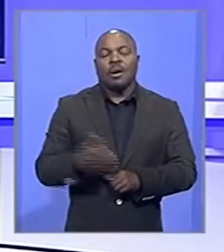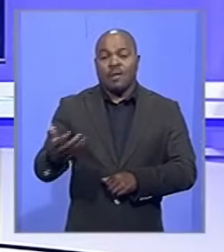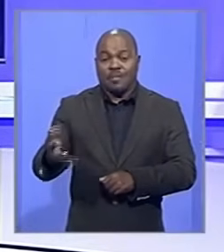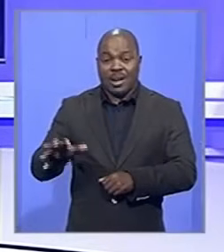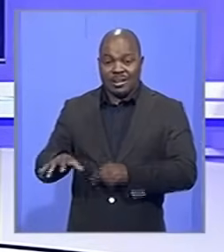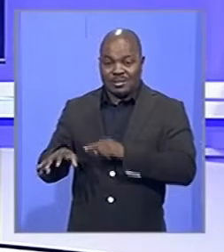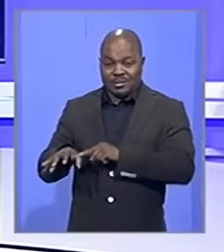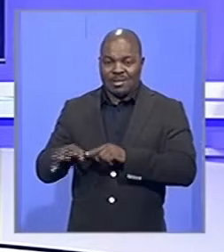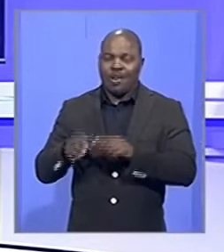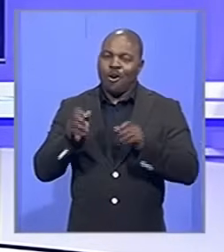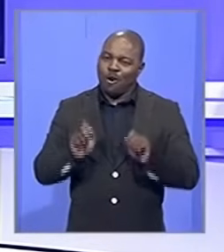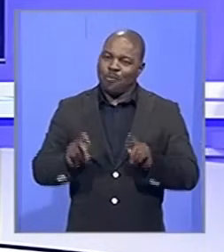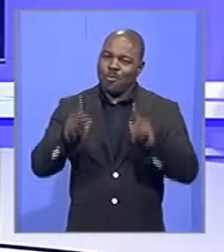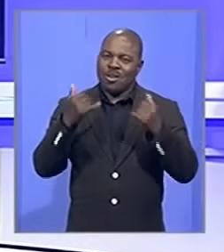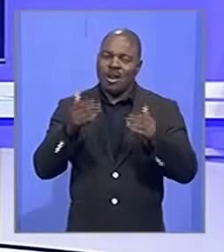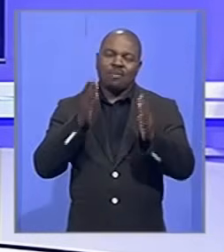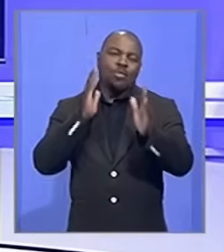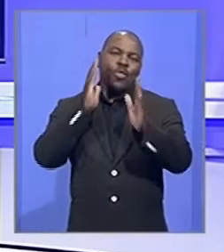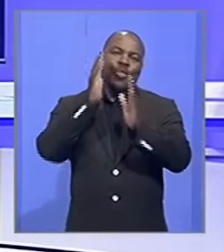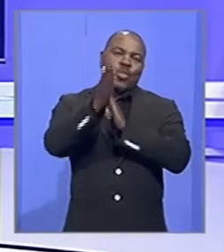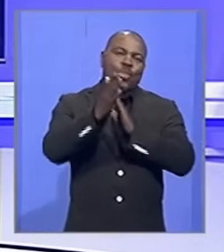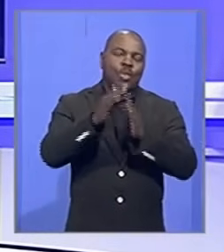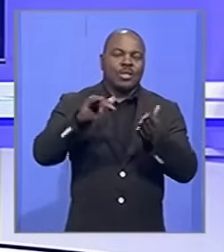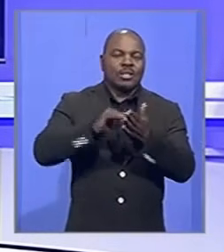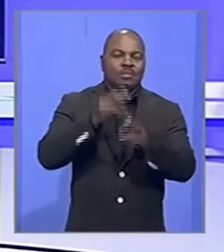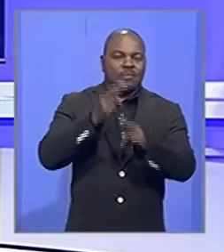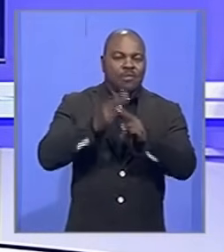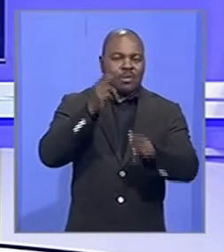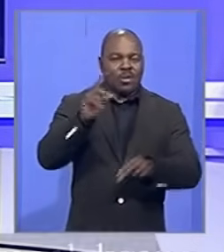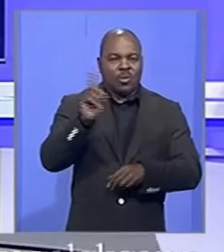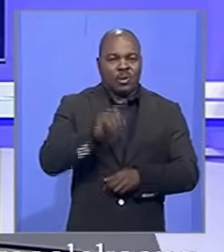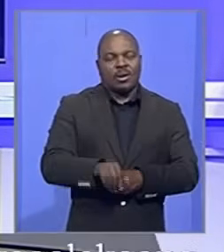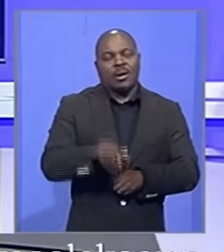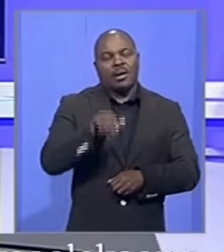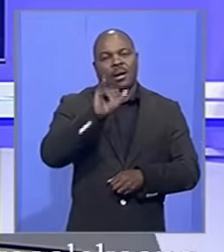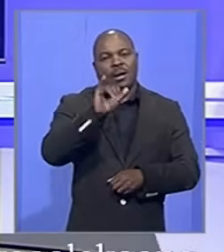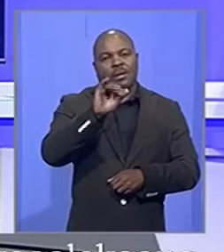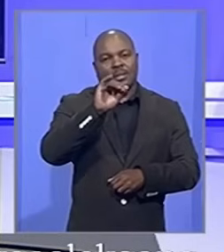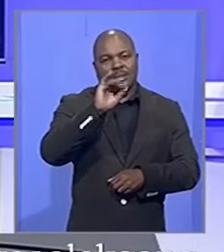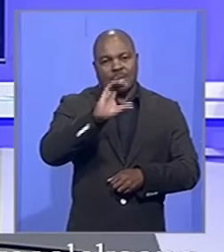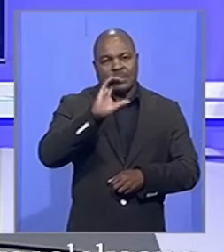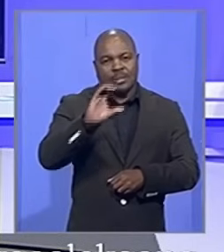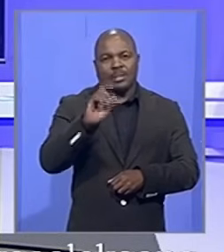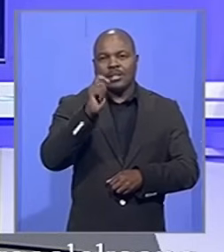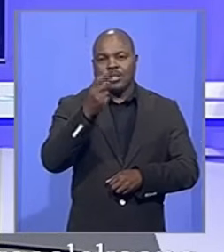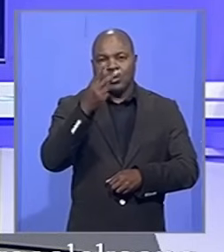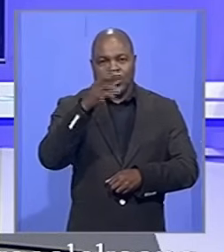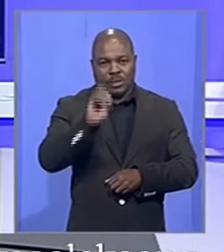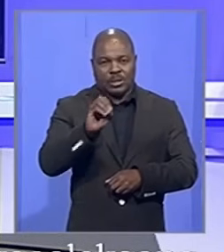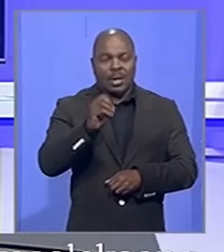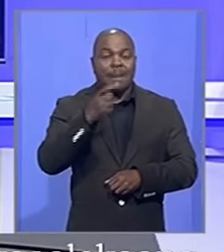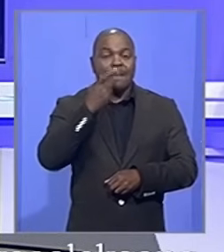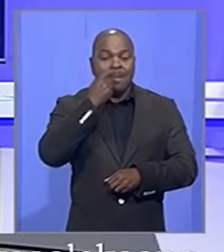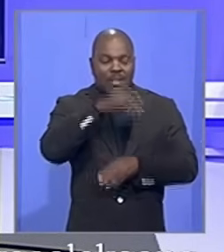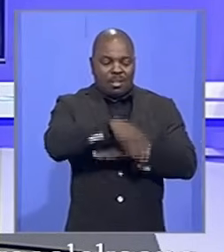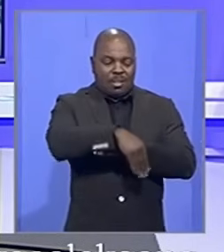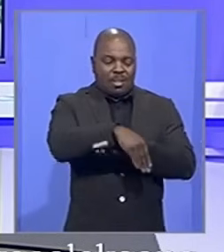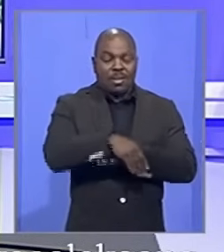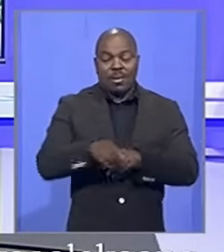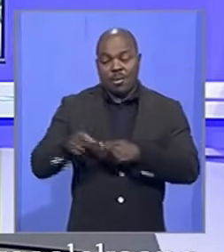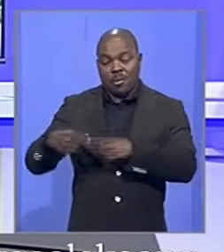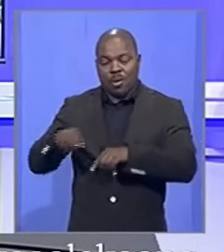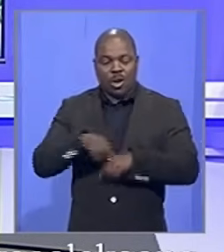Afghanistan e iponetse tšhono ya go sutlelela go seka makgaolakgang a sejana sa lefatshe sa ICC T20 ya banna morago ga go